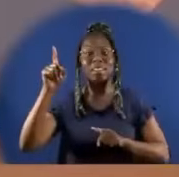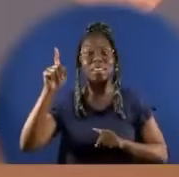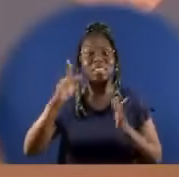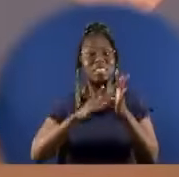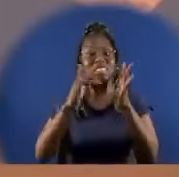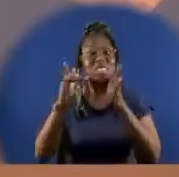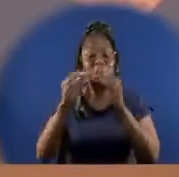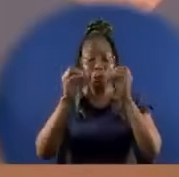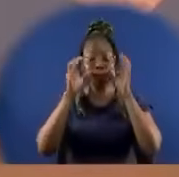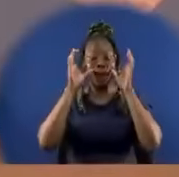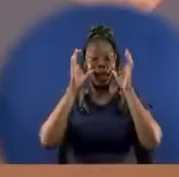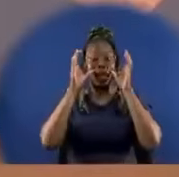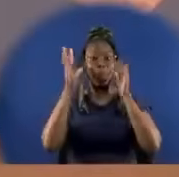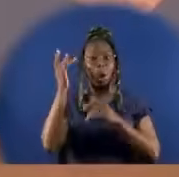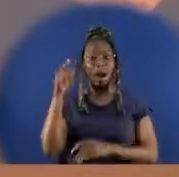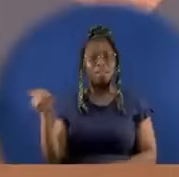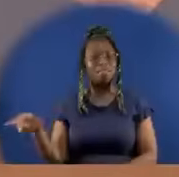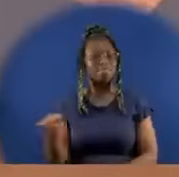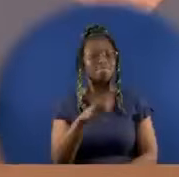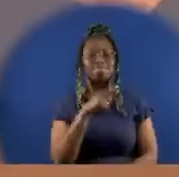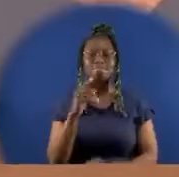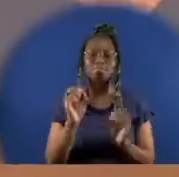lack of faith.